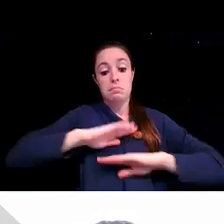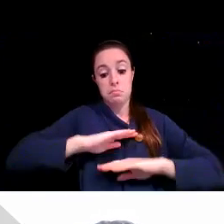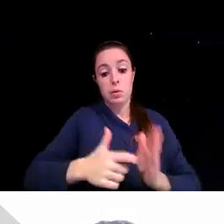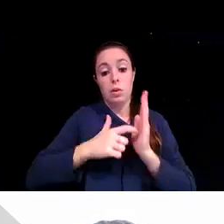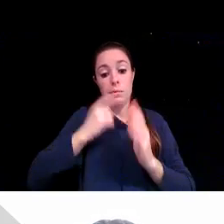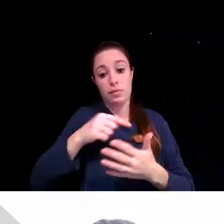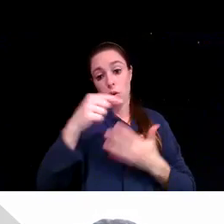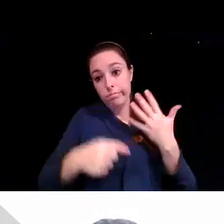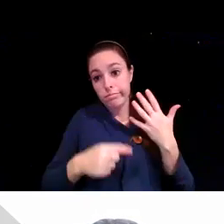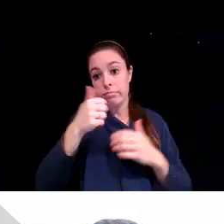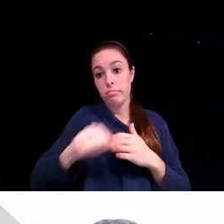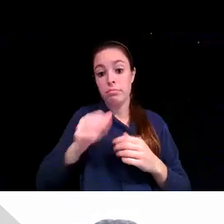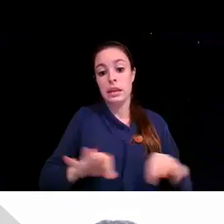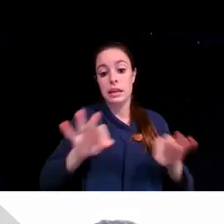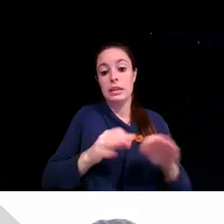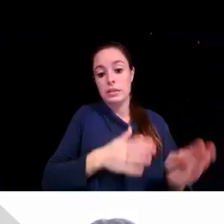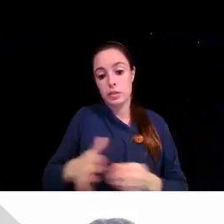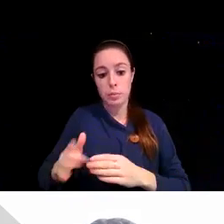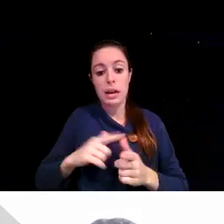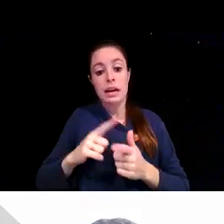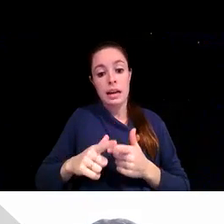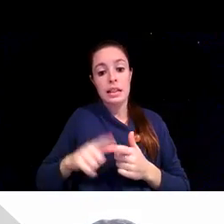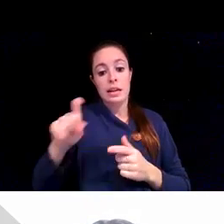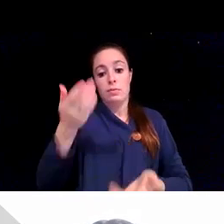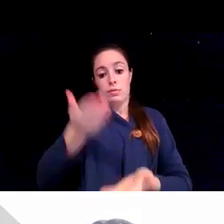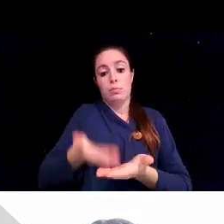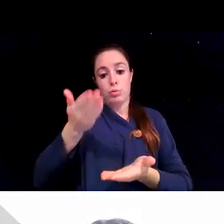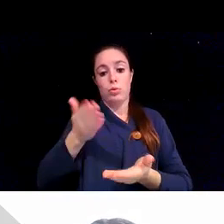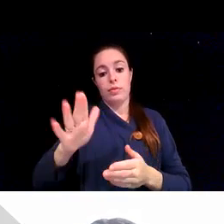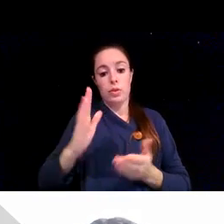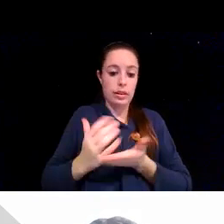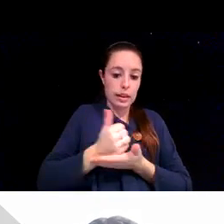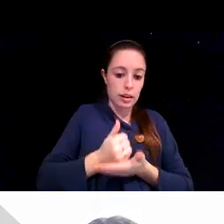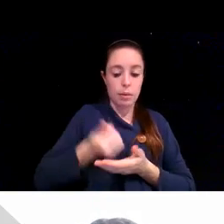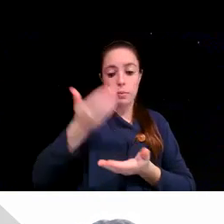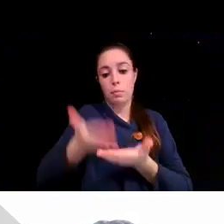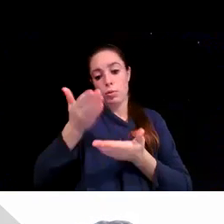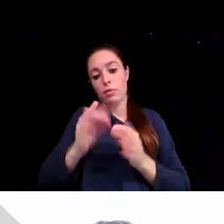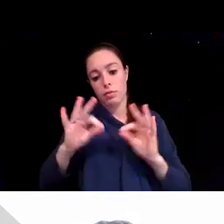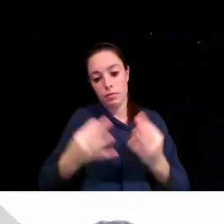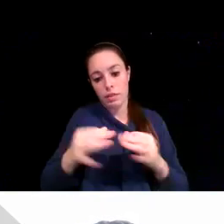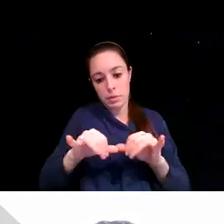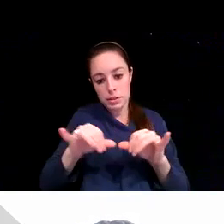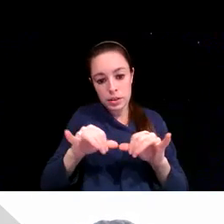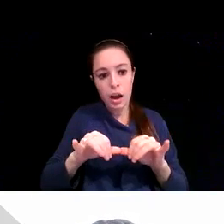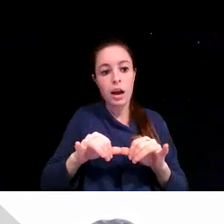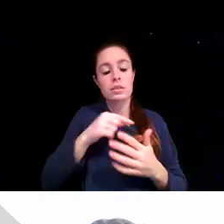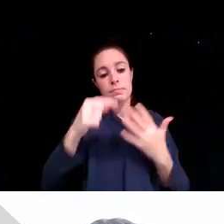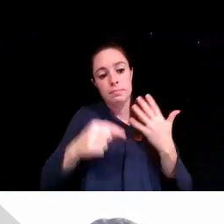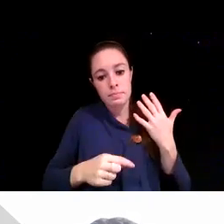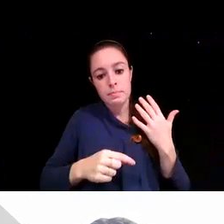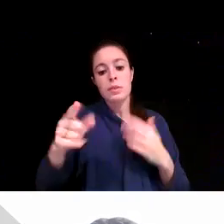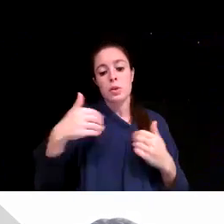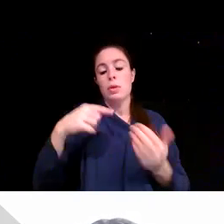and the system is requesting you to provide proof of information provided on your application, it will give you a deadline